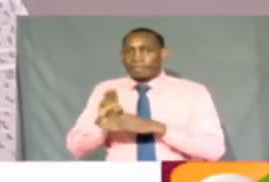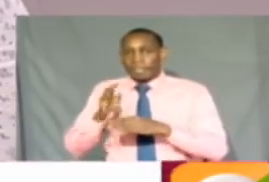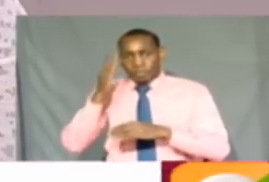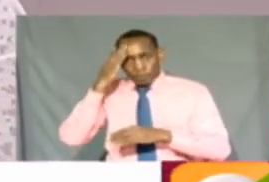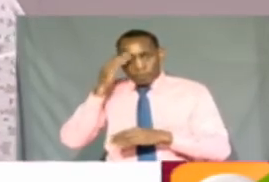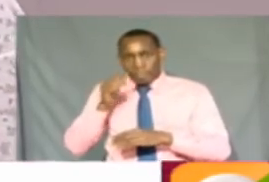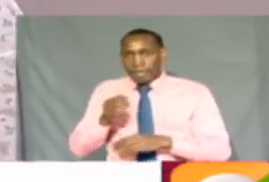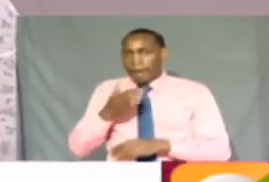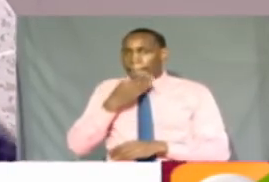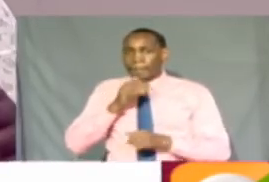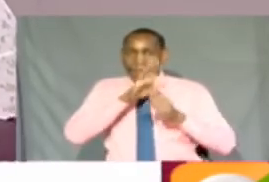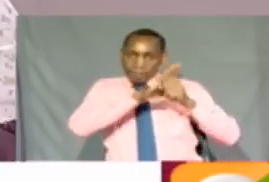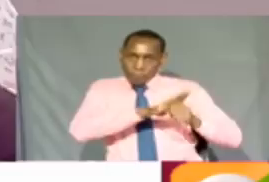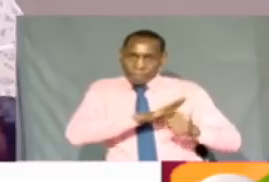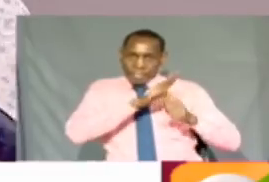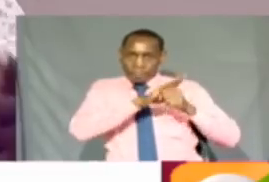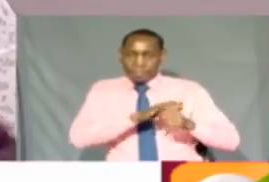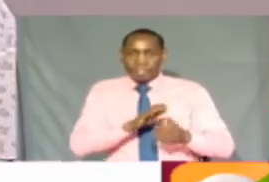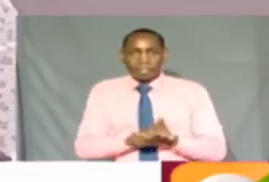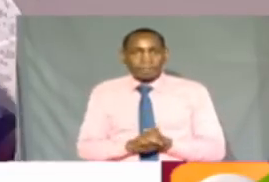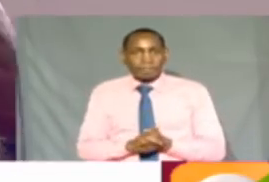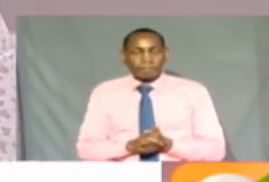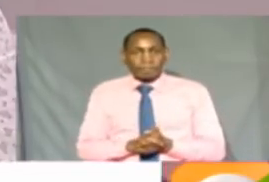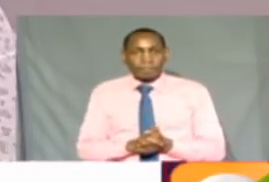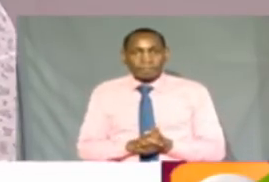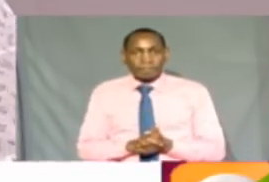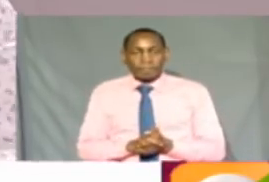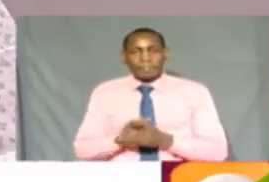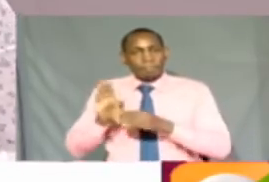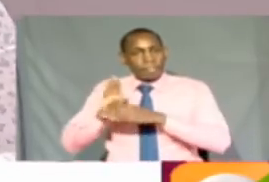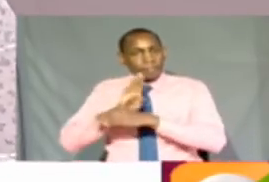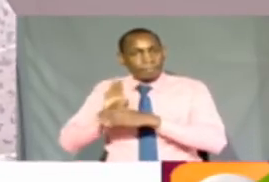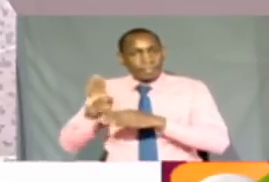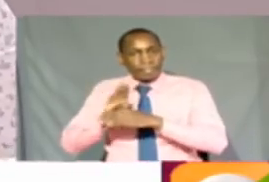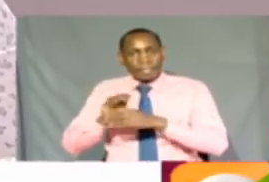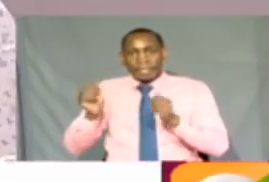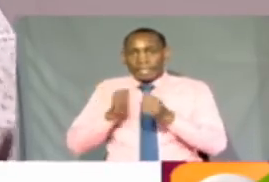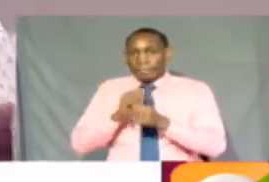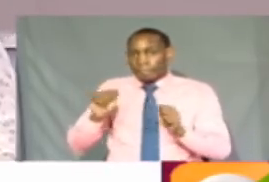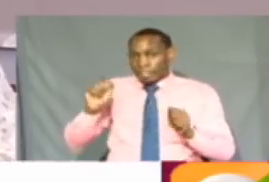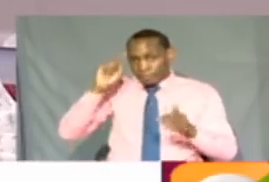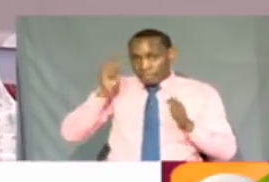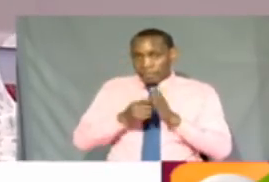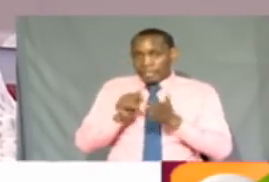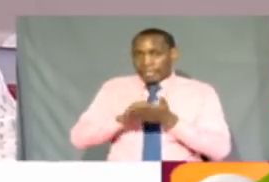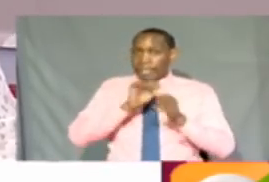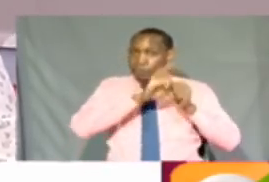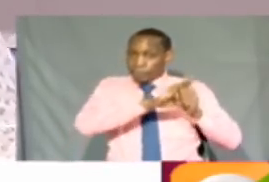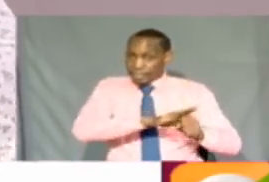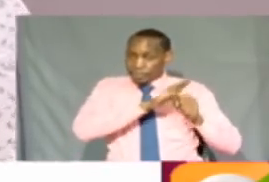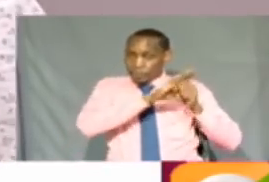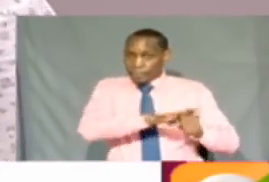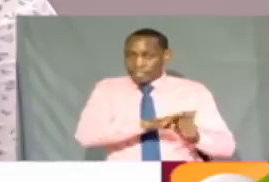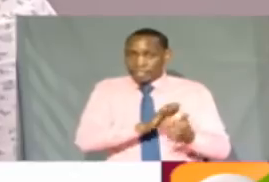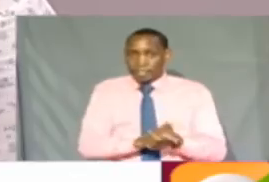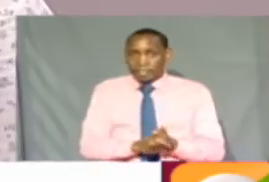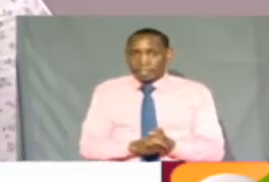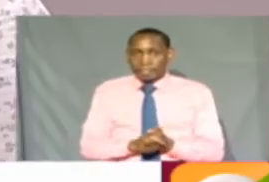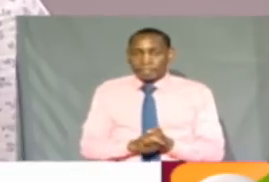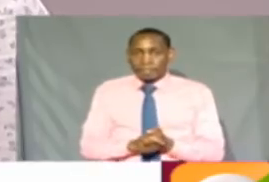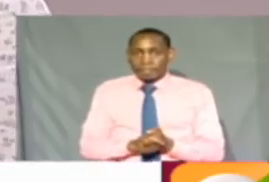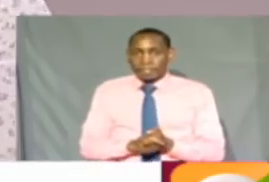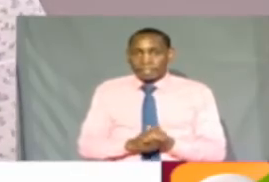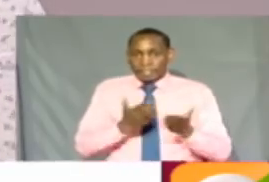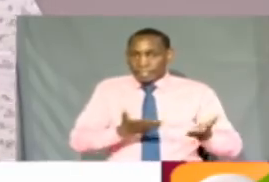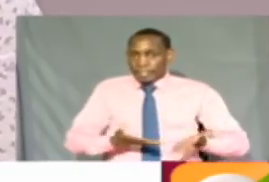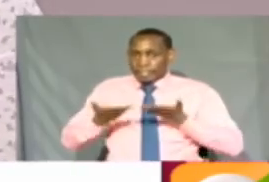using you. Hey, babe, can you do this for me? I'm a busy woman, independent woman. You're too busy. You never notice someone is using you until one day you take stock. You're like, why am I always